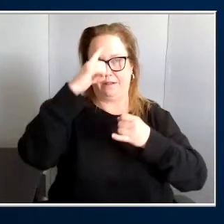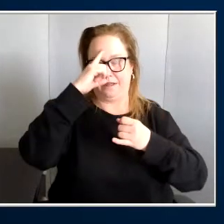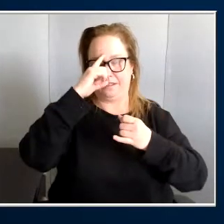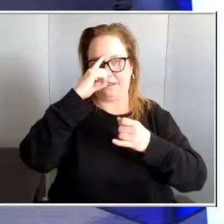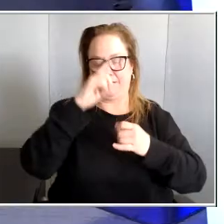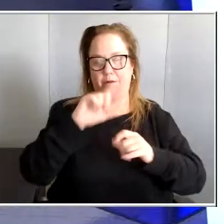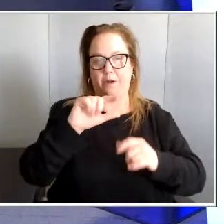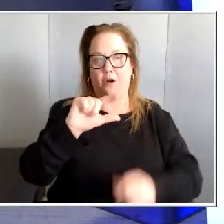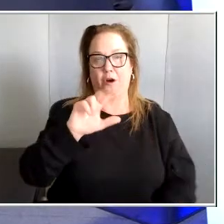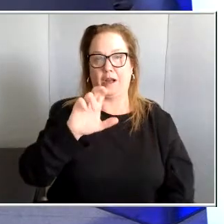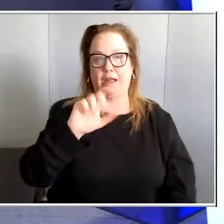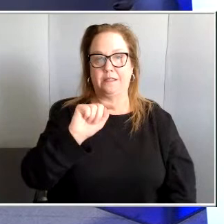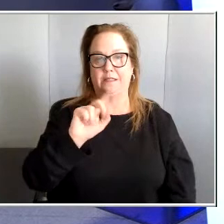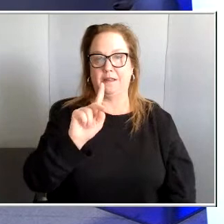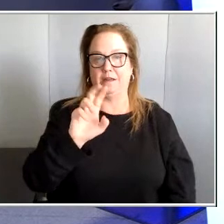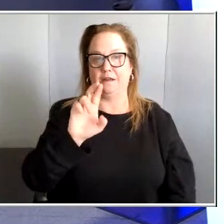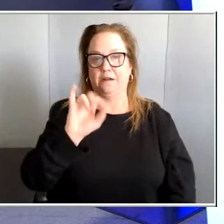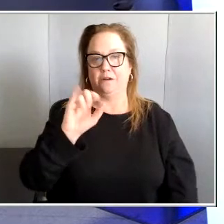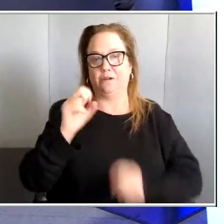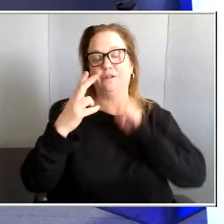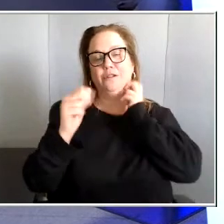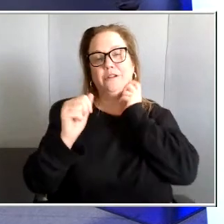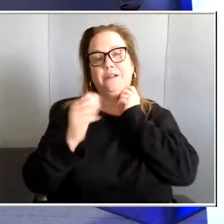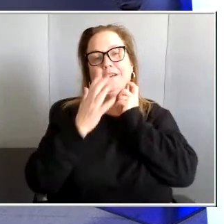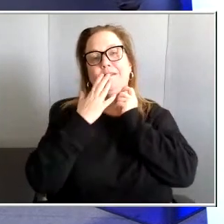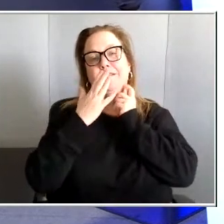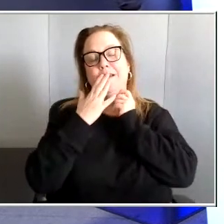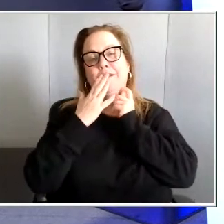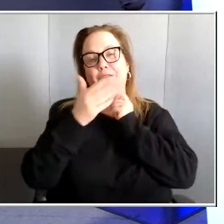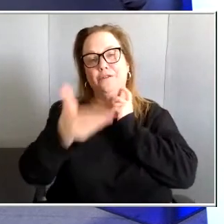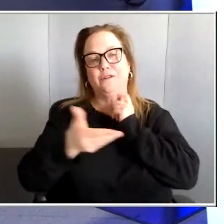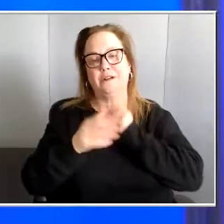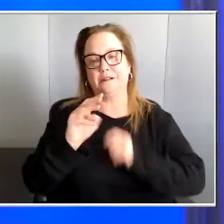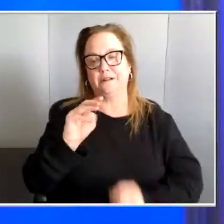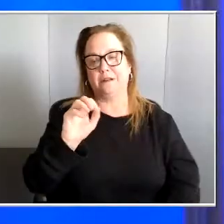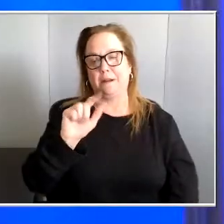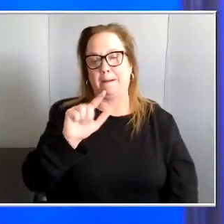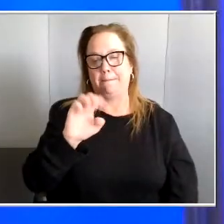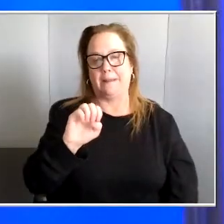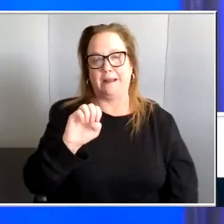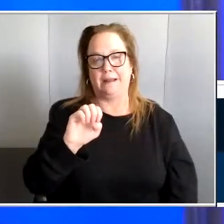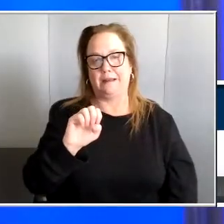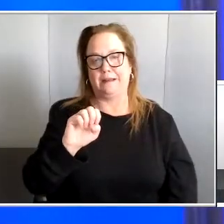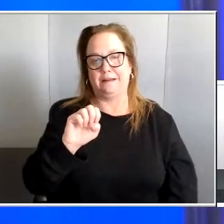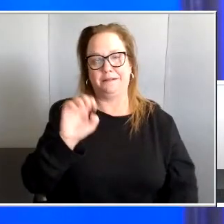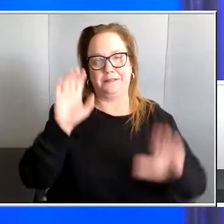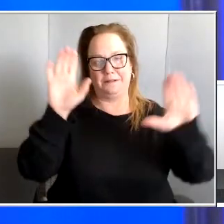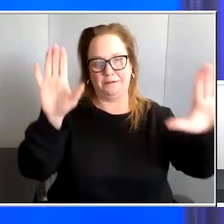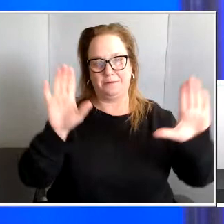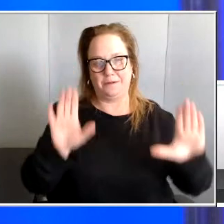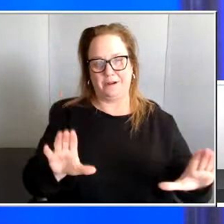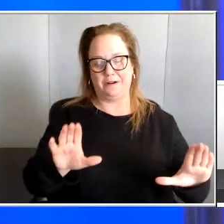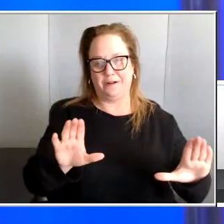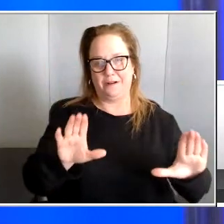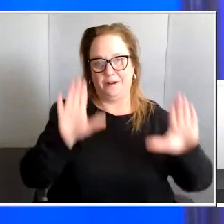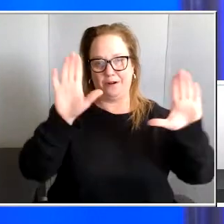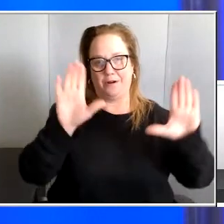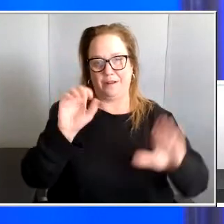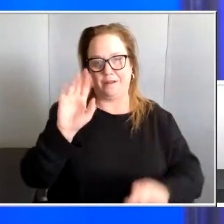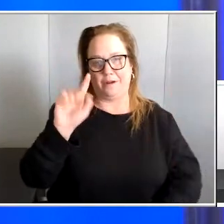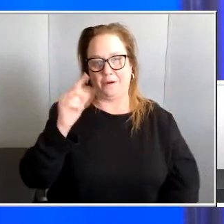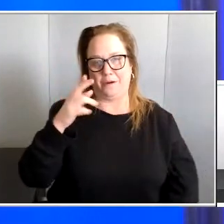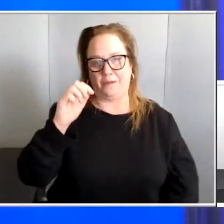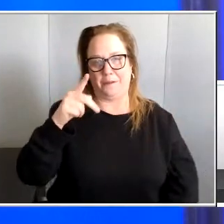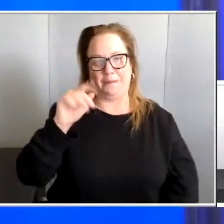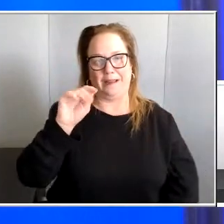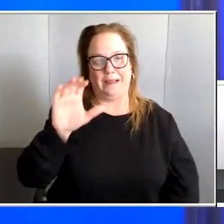guests. Krisha? Thank you guys for having us today. Maggie is just a staple of the great orthopedics and sports medicine